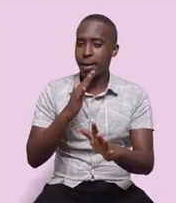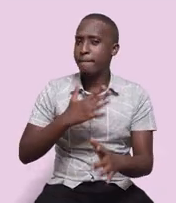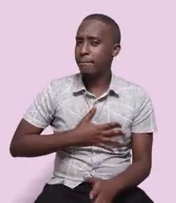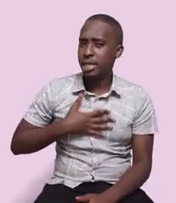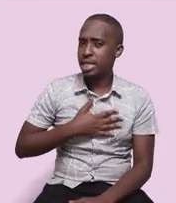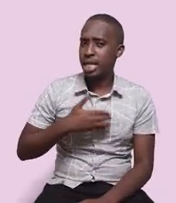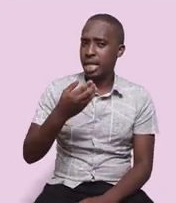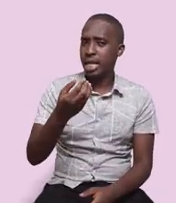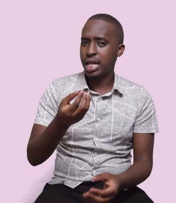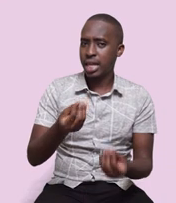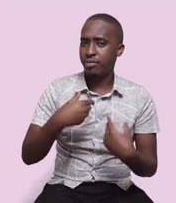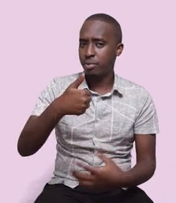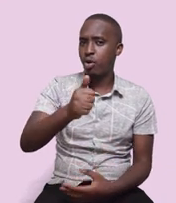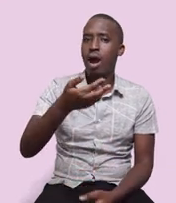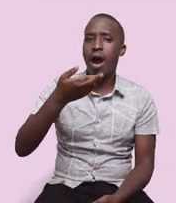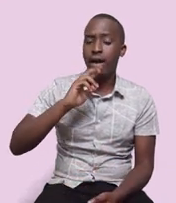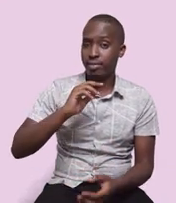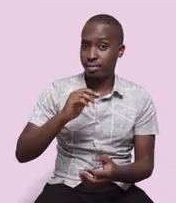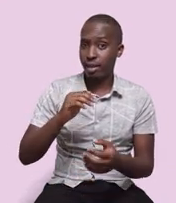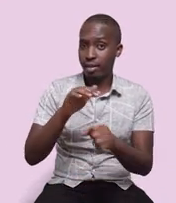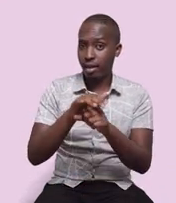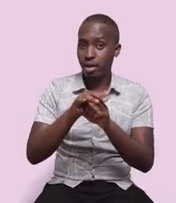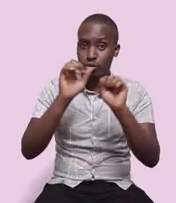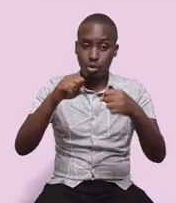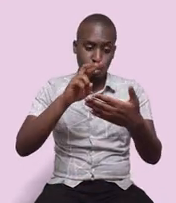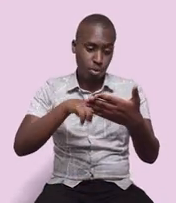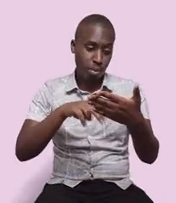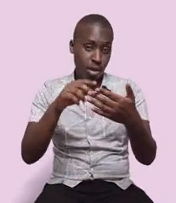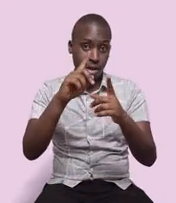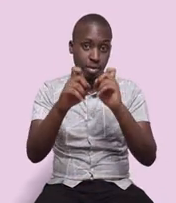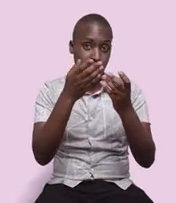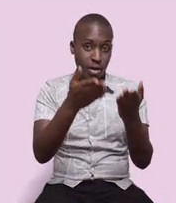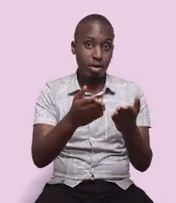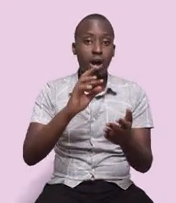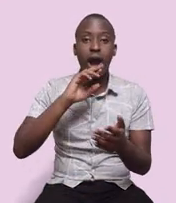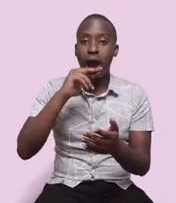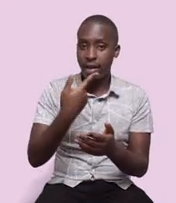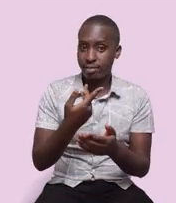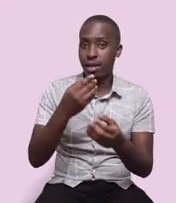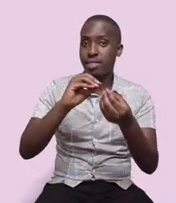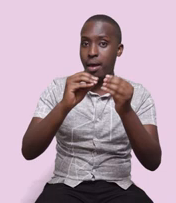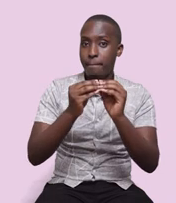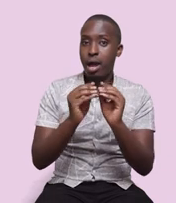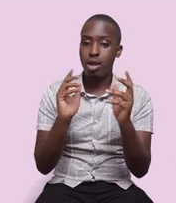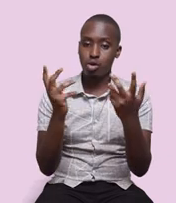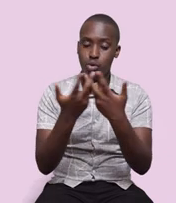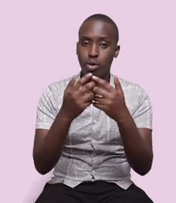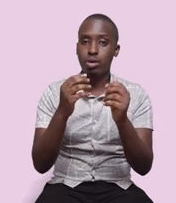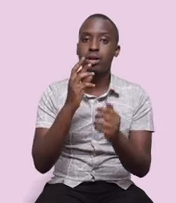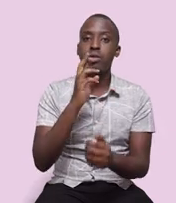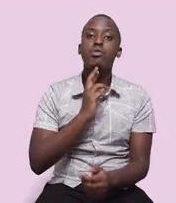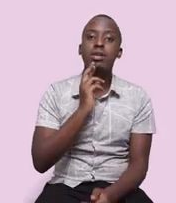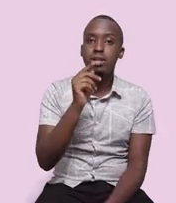Please give me your answer loudly. Can you read the question here? Answer the number corresponding to red